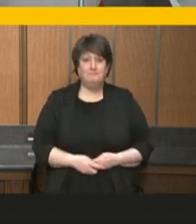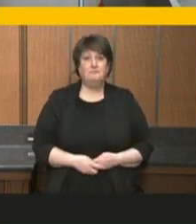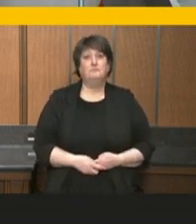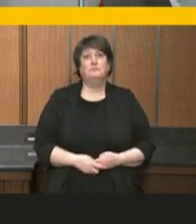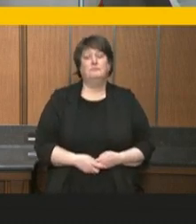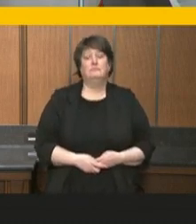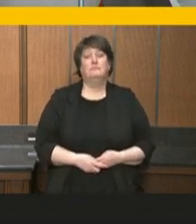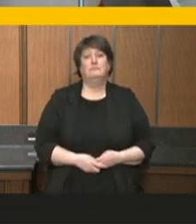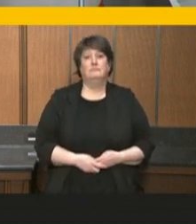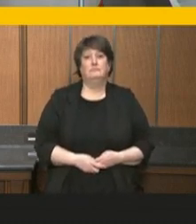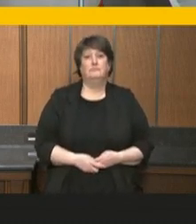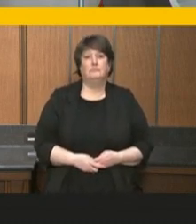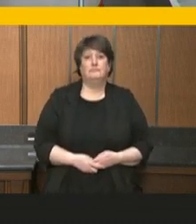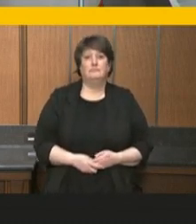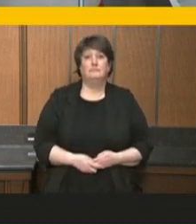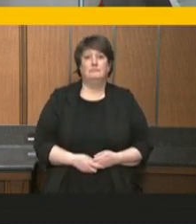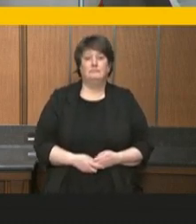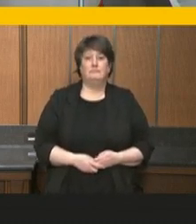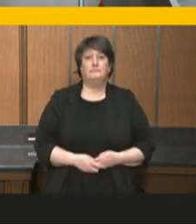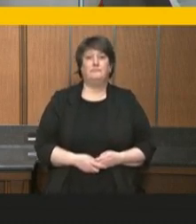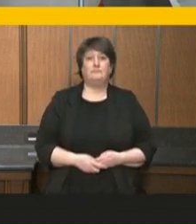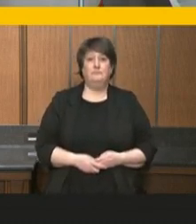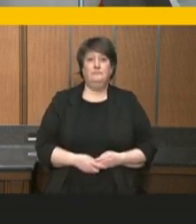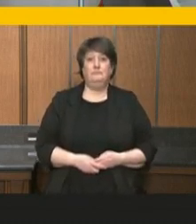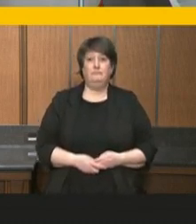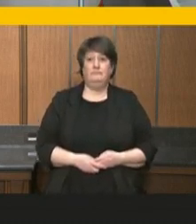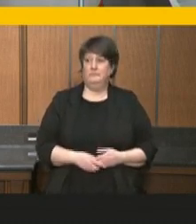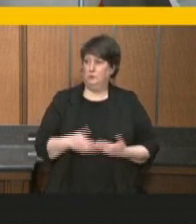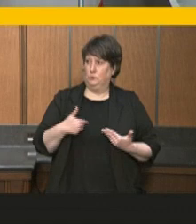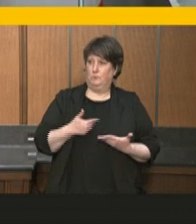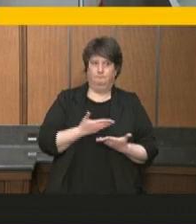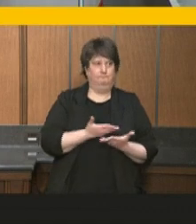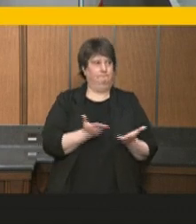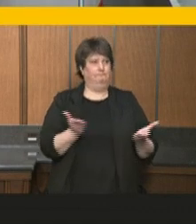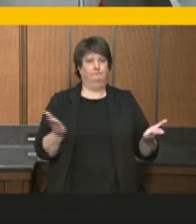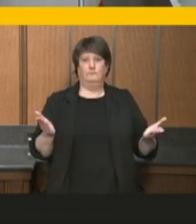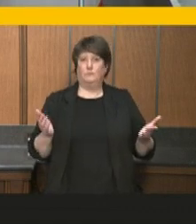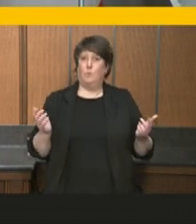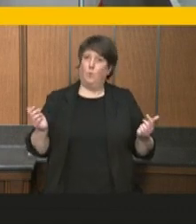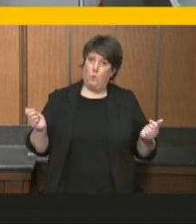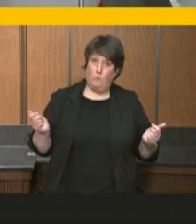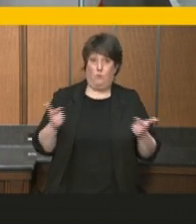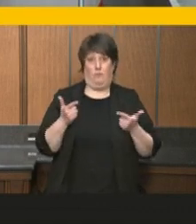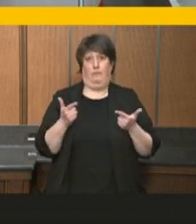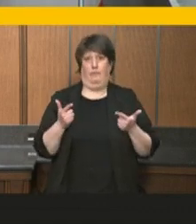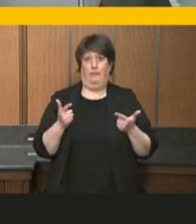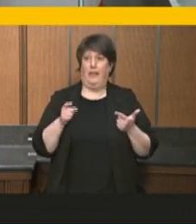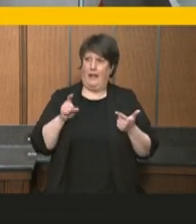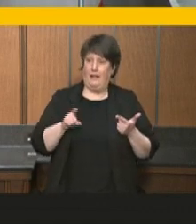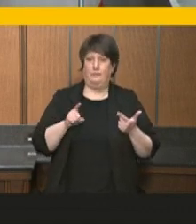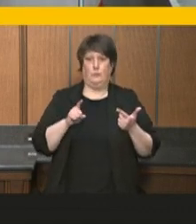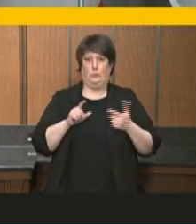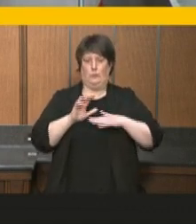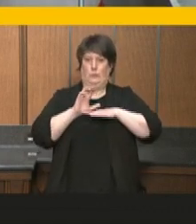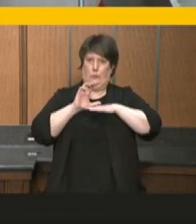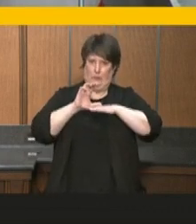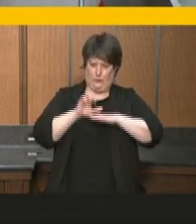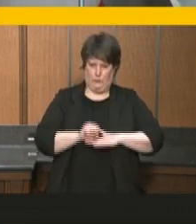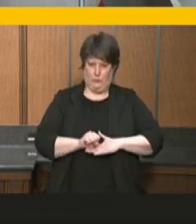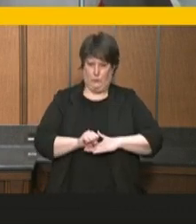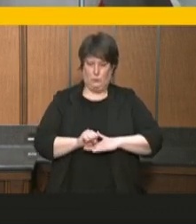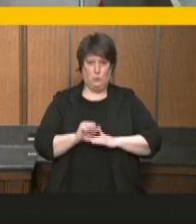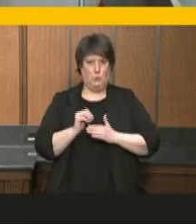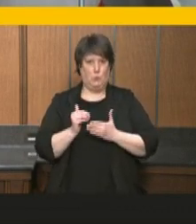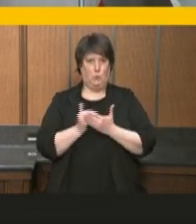is all of us as Canadians need to get used to a situation in which